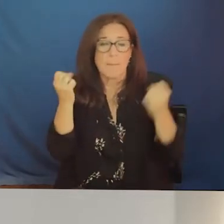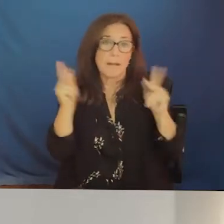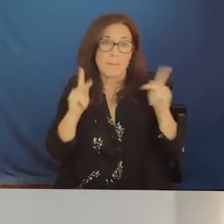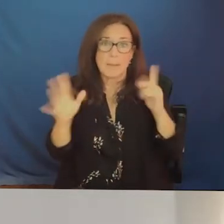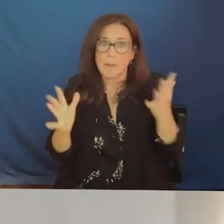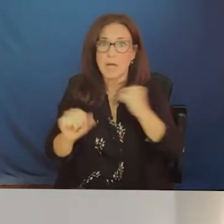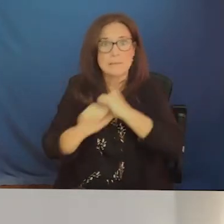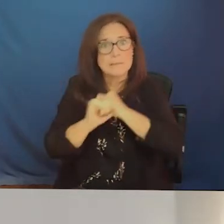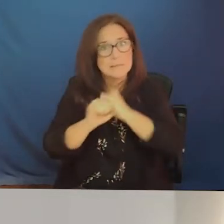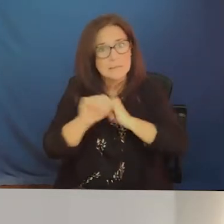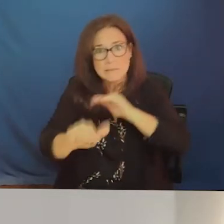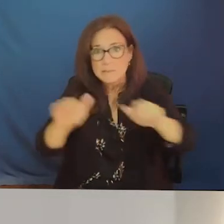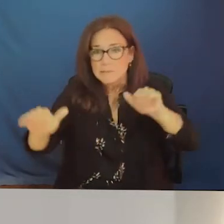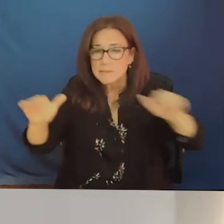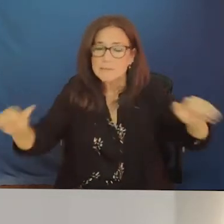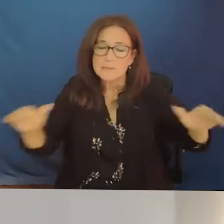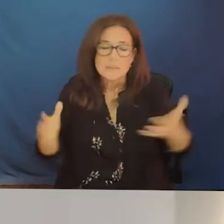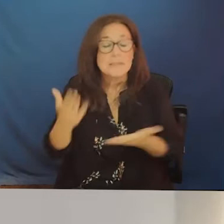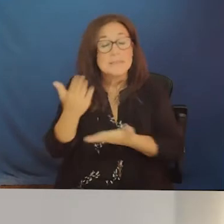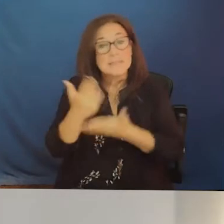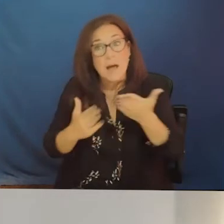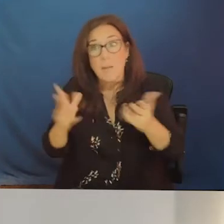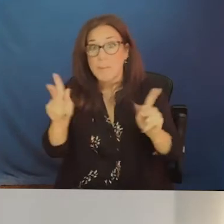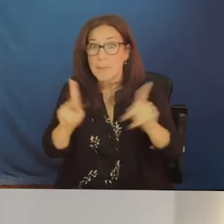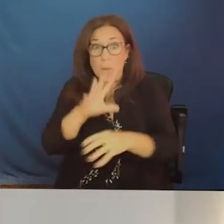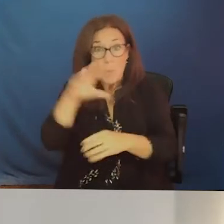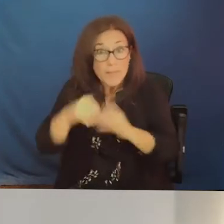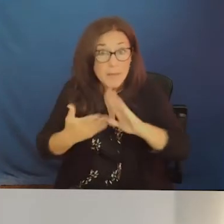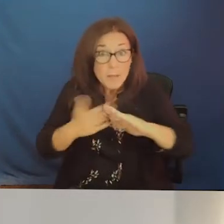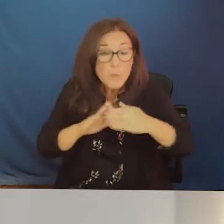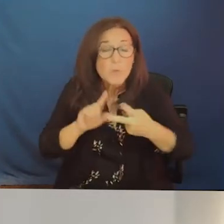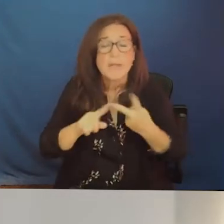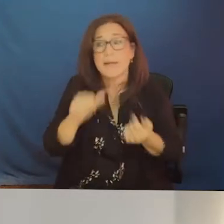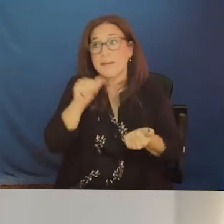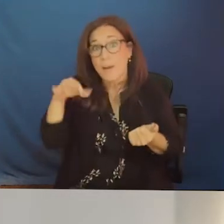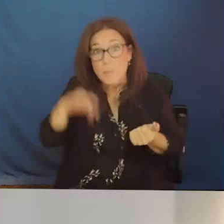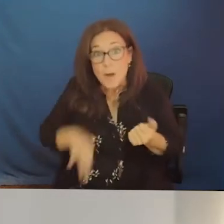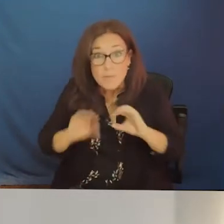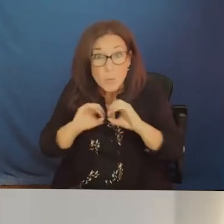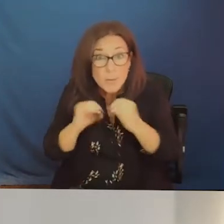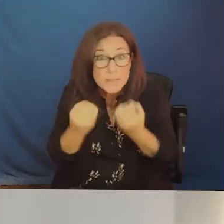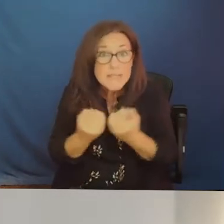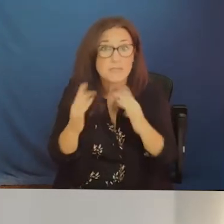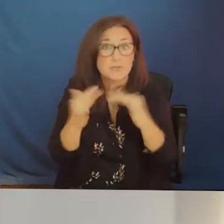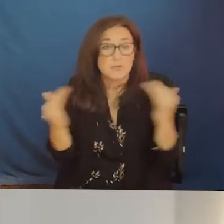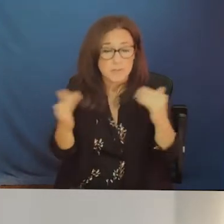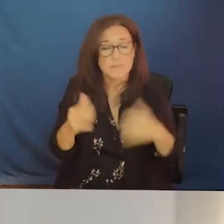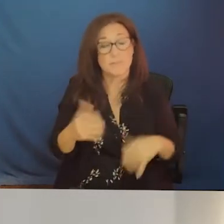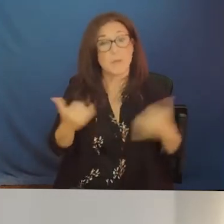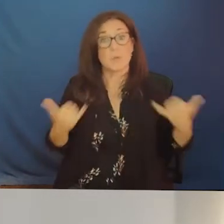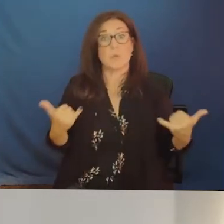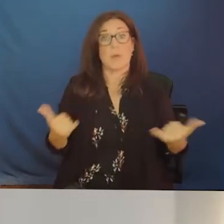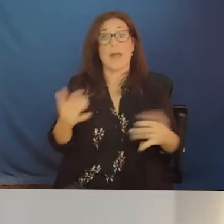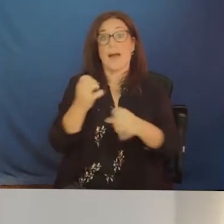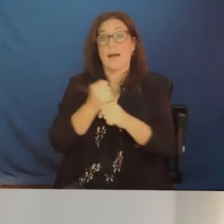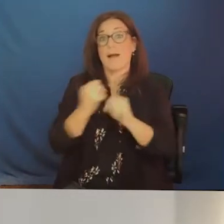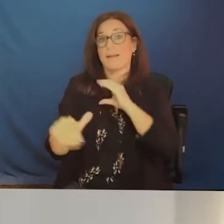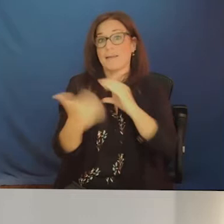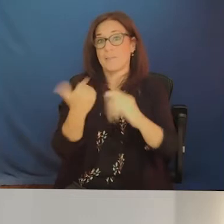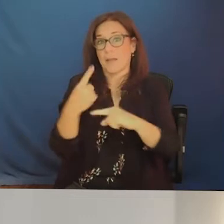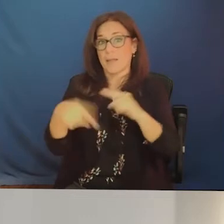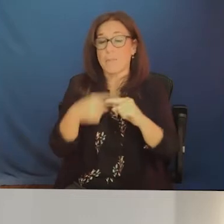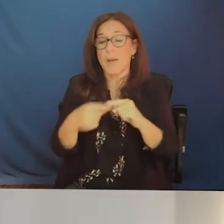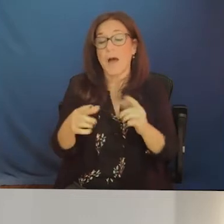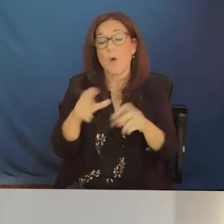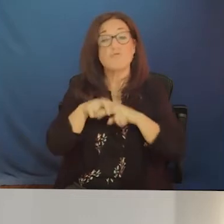the nonprofit organizations and such. Today, I also received an email about rides for seniors that are